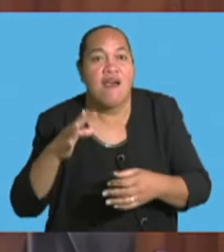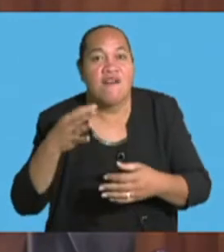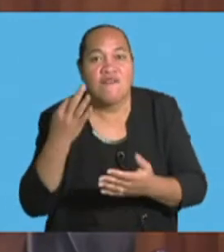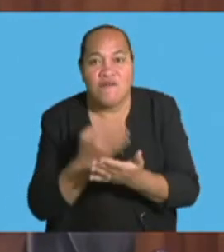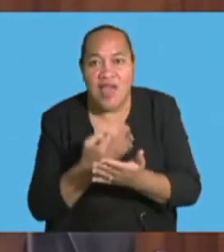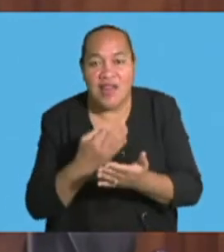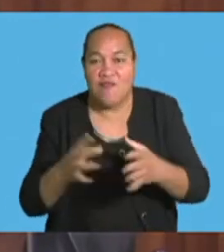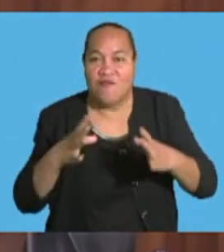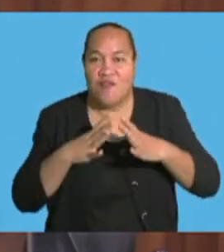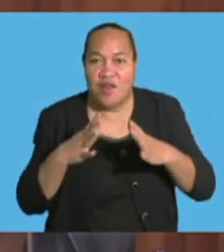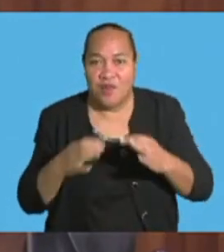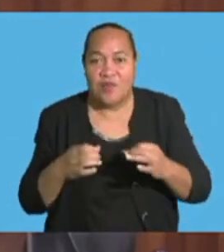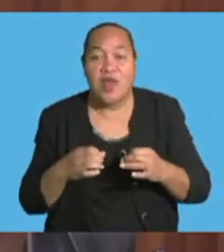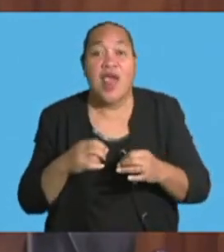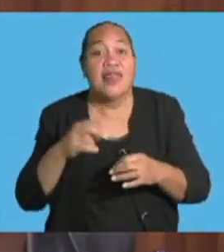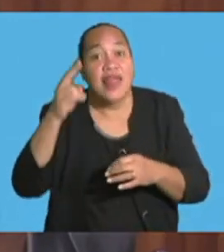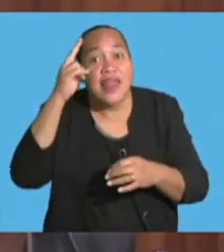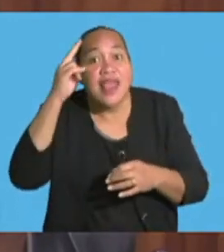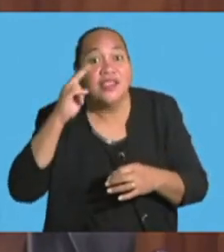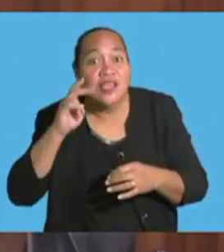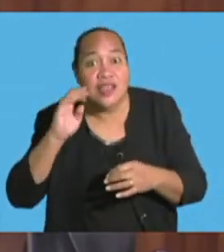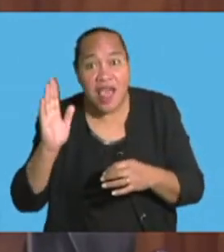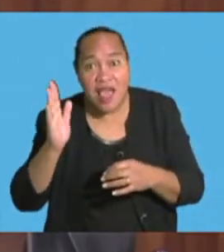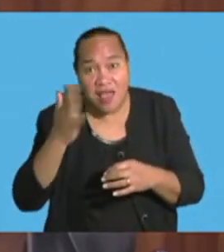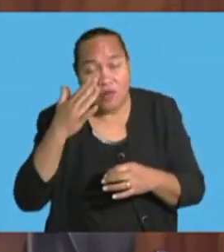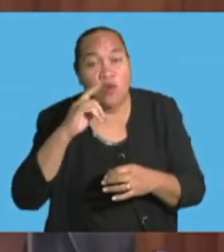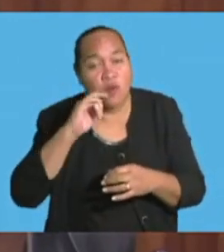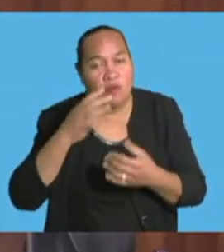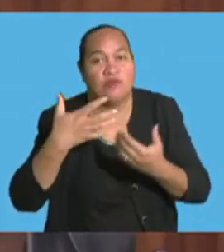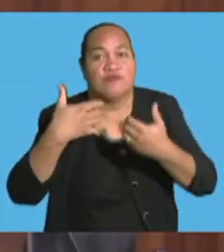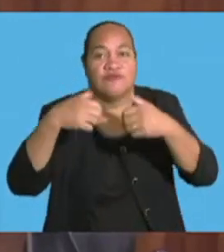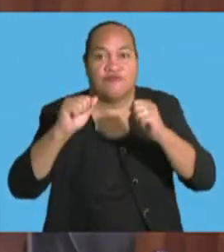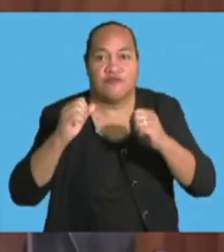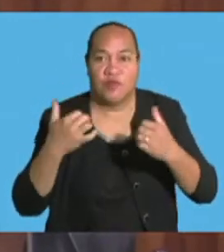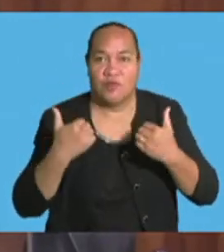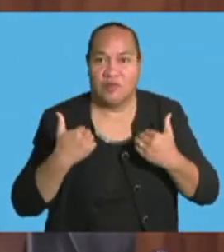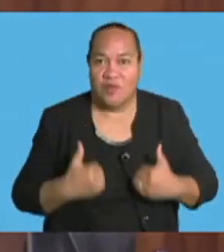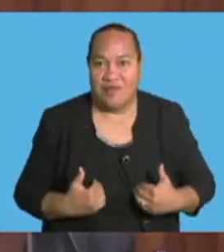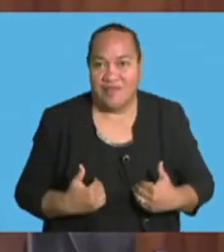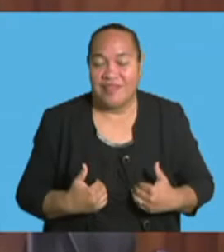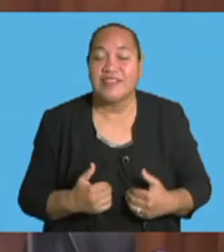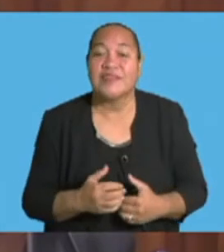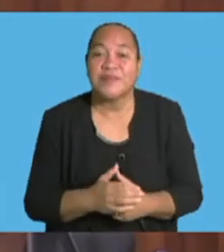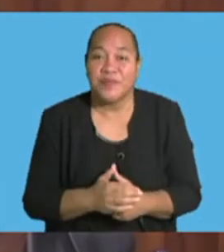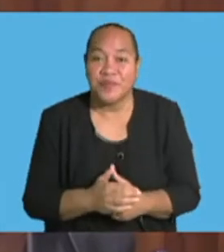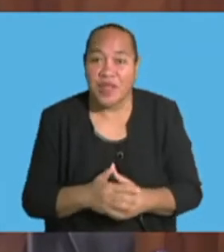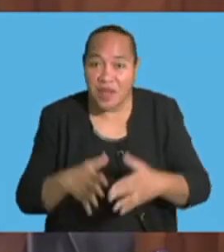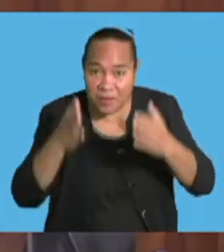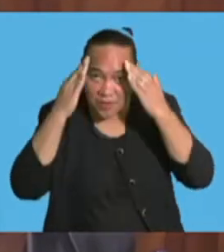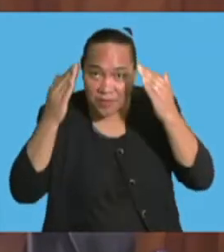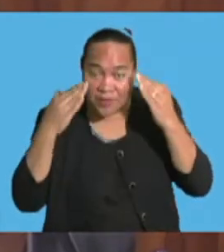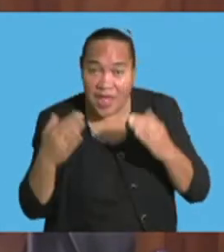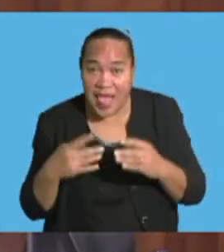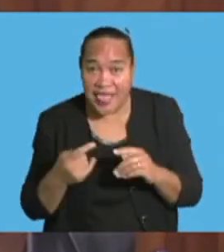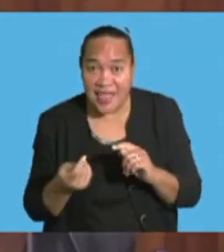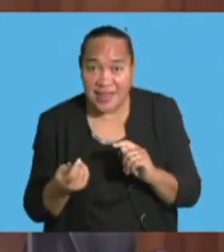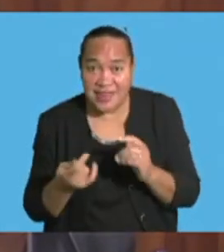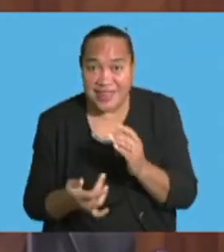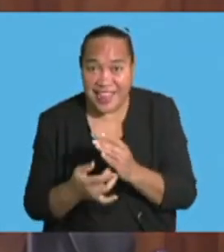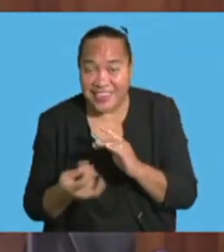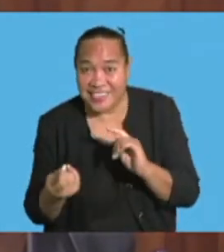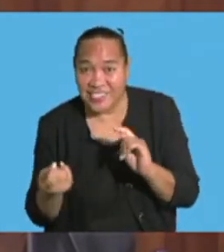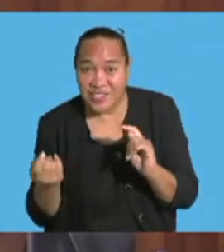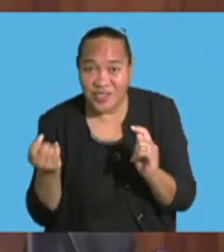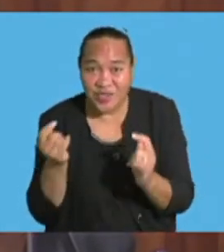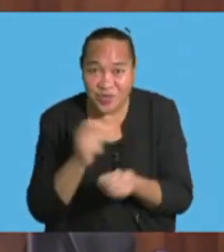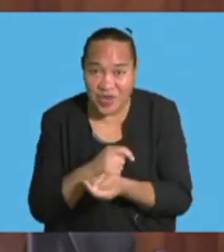nation's growth and prosperity. Mr. Speaker, sir, the tactical switch from direct to